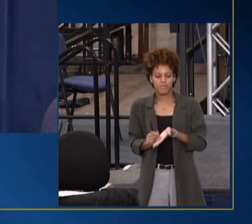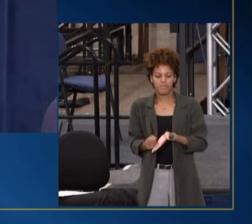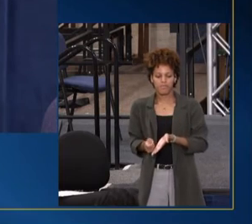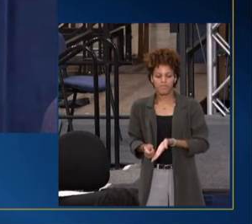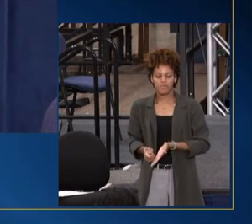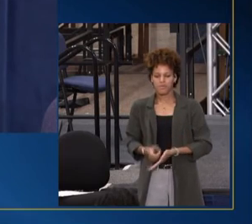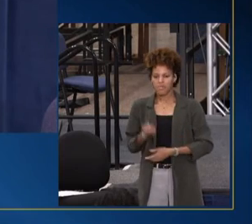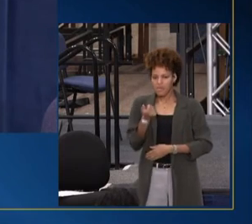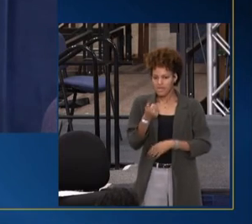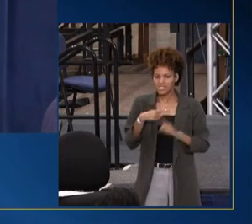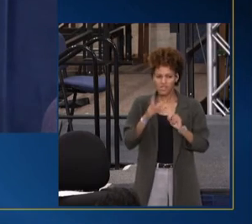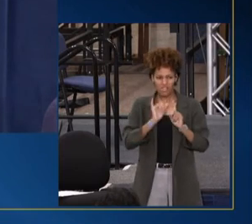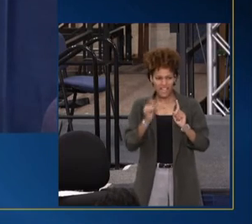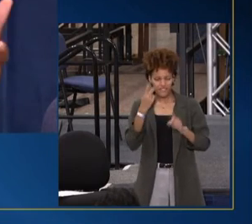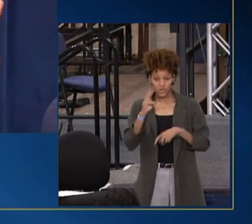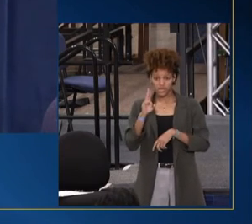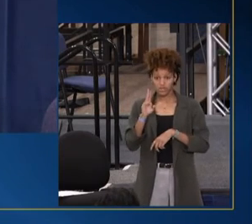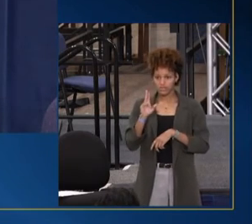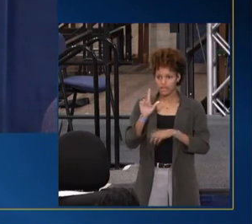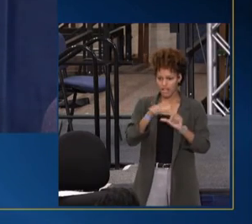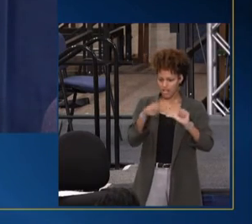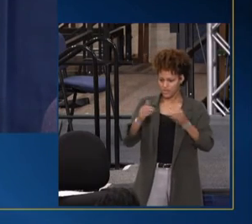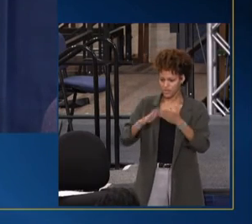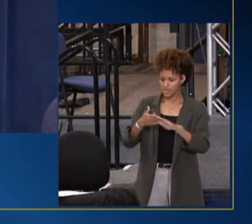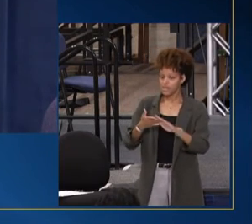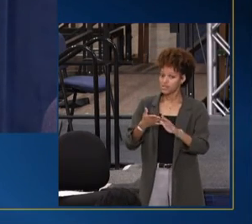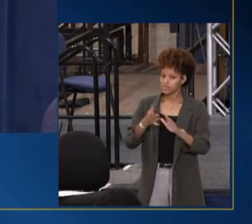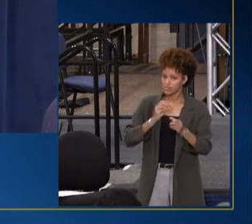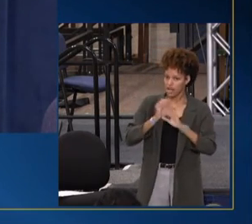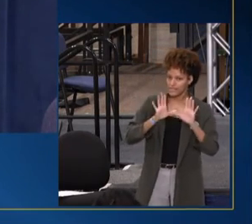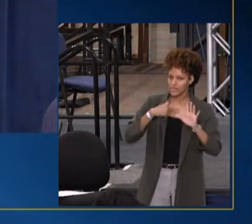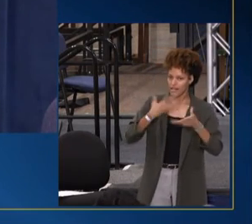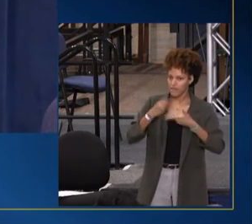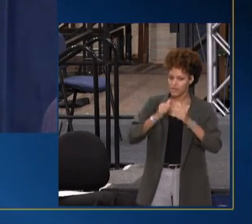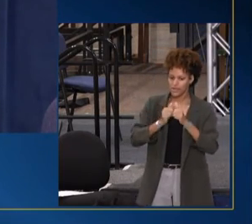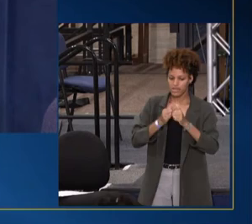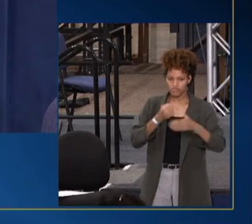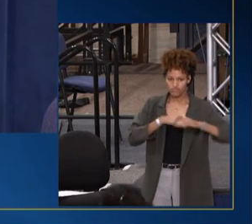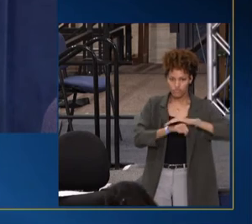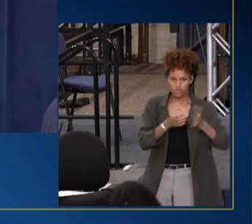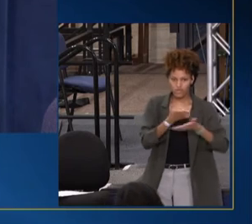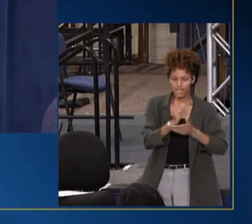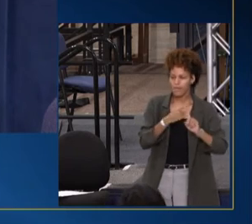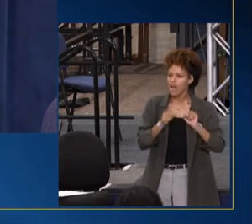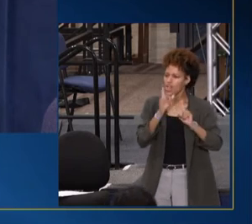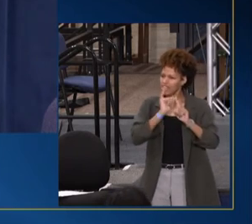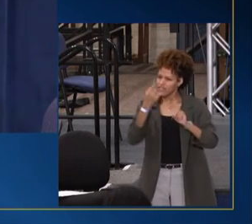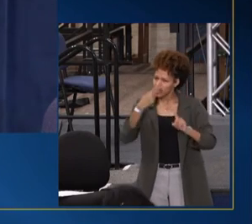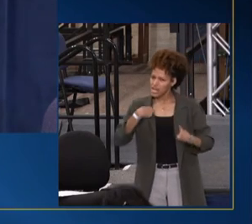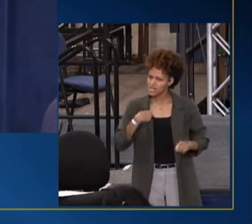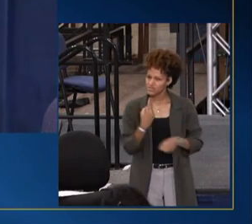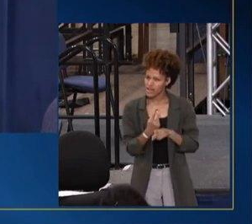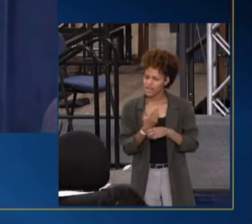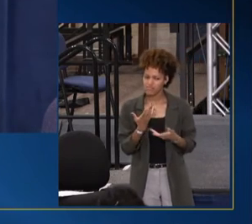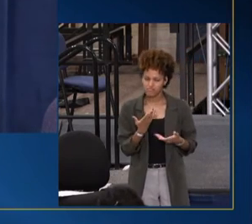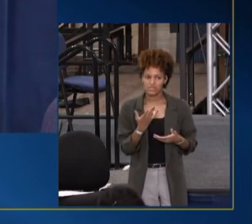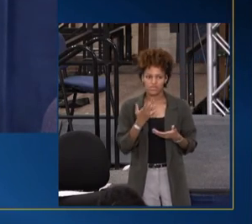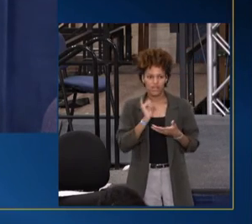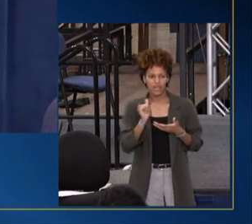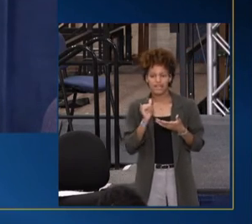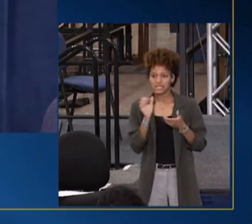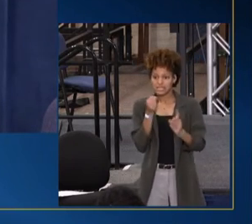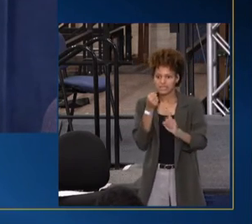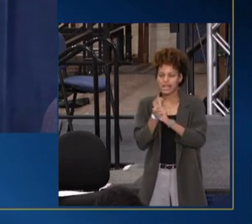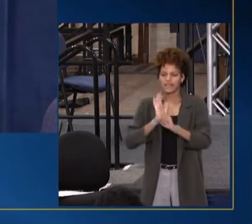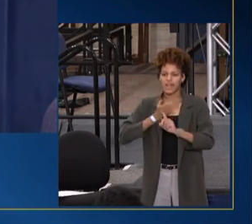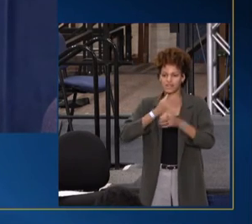the LGBTQ community. Not that we're not obviously part of reproductive justice community, but what that would look like for us. And it would look like an attack